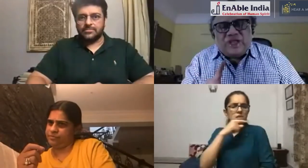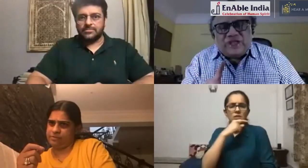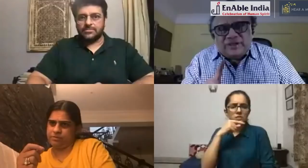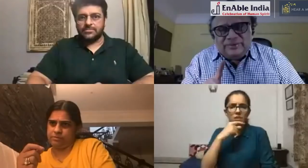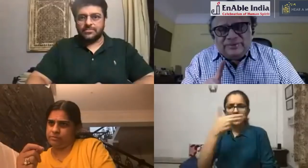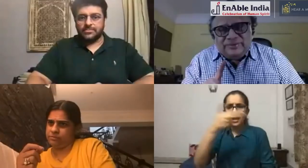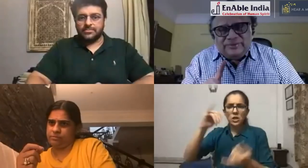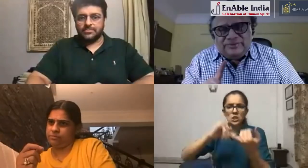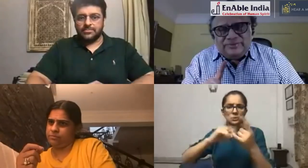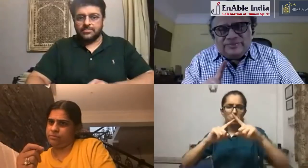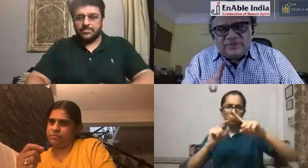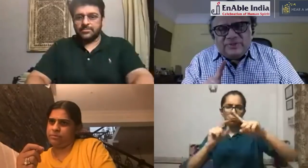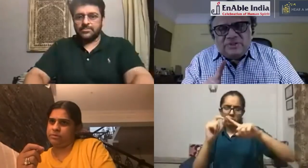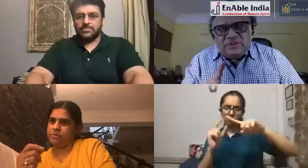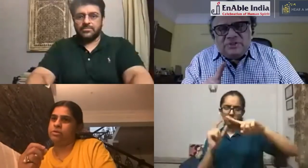Sputnik,